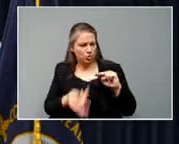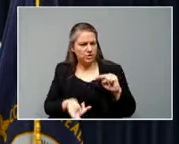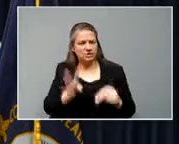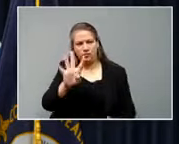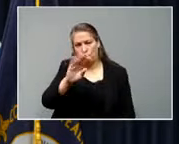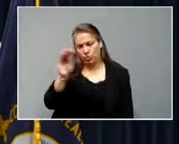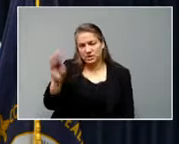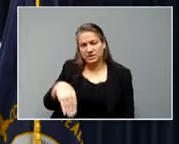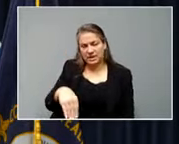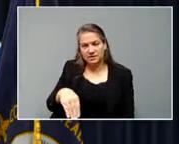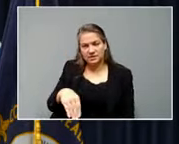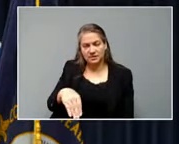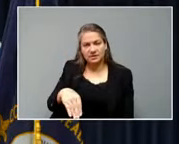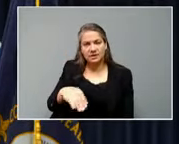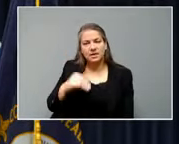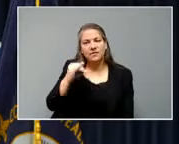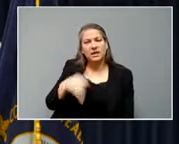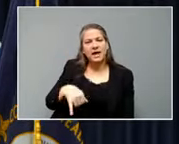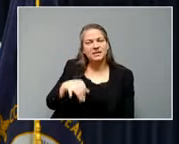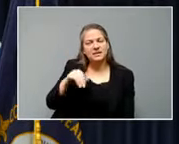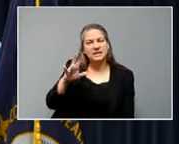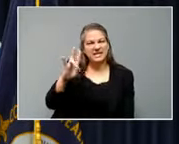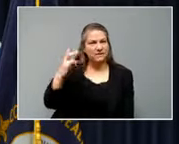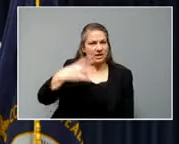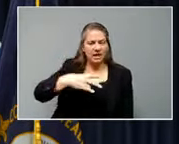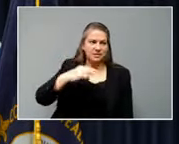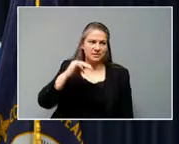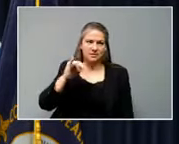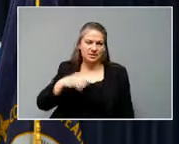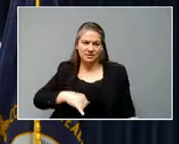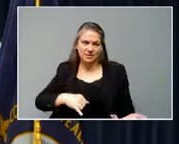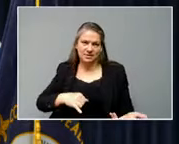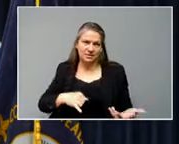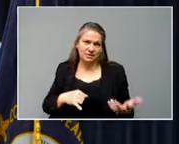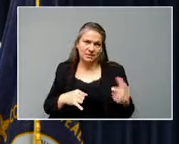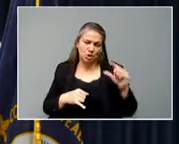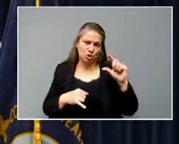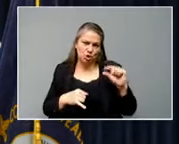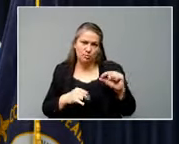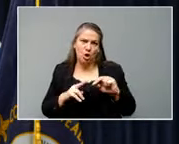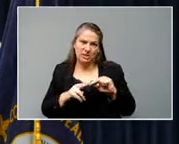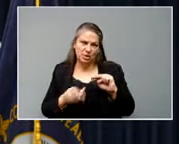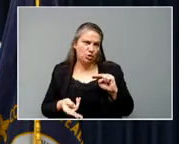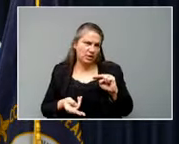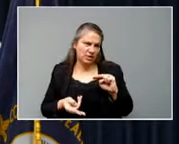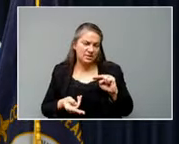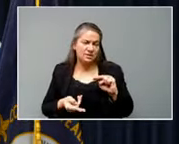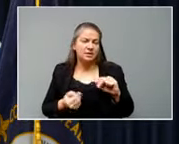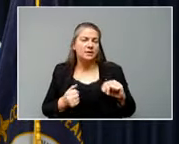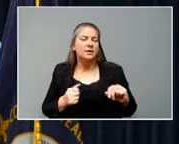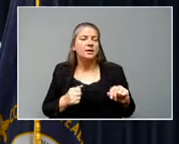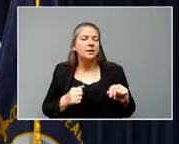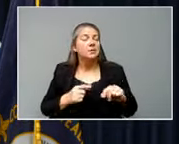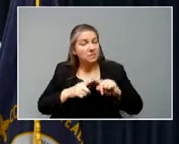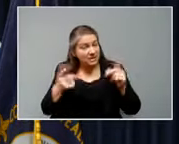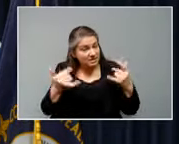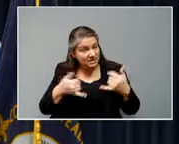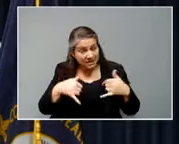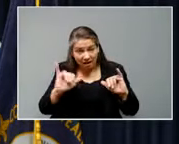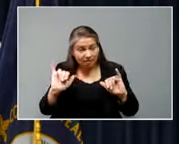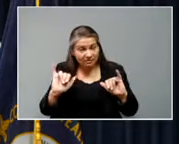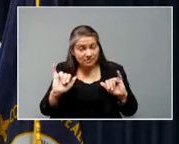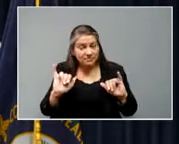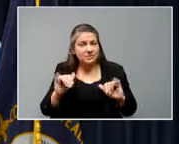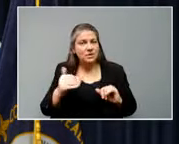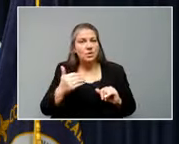last 7 rolling days. That's the smallest decrease of a percentage. But we do have our least number of